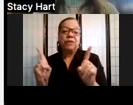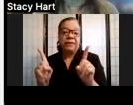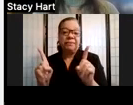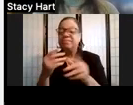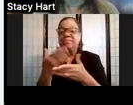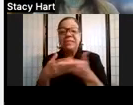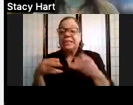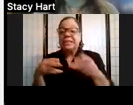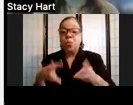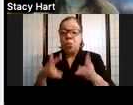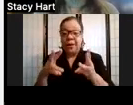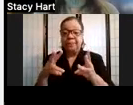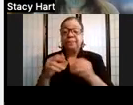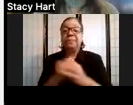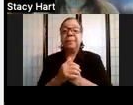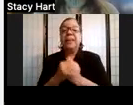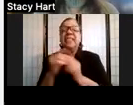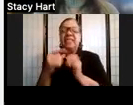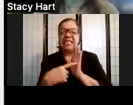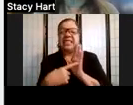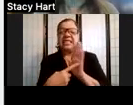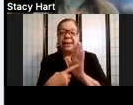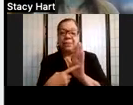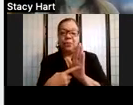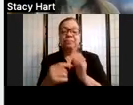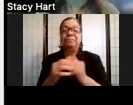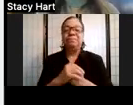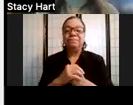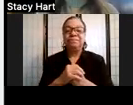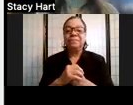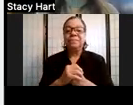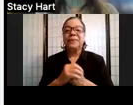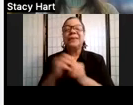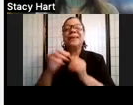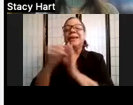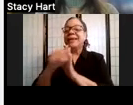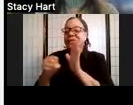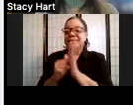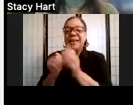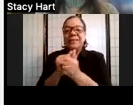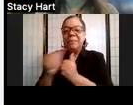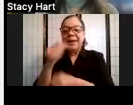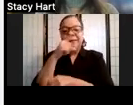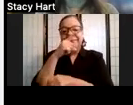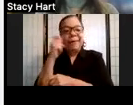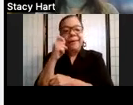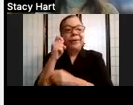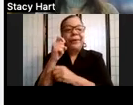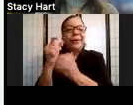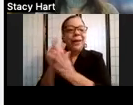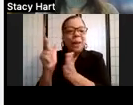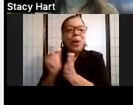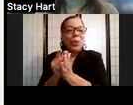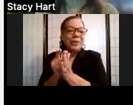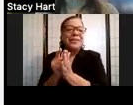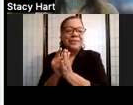way. And here's a few examples. States passed ugly laws, many of which